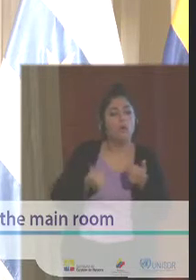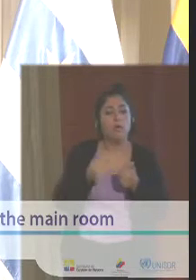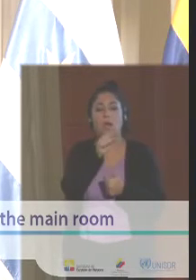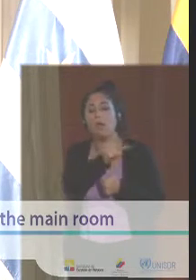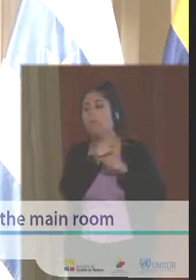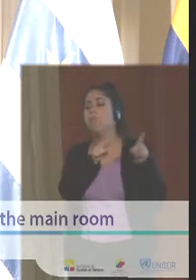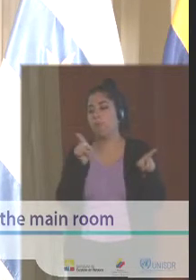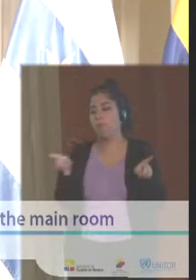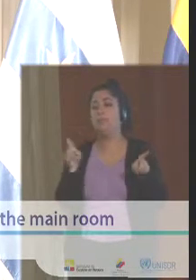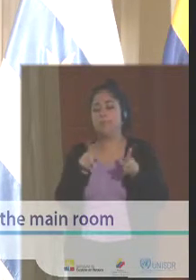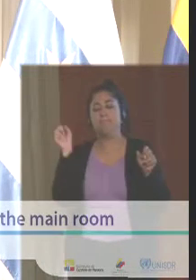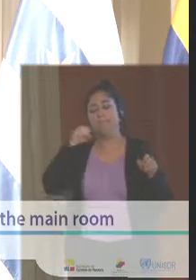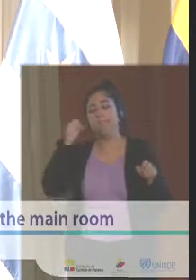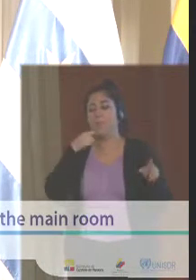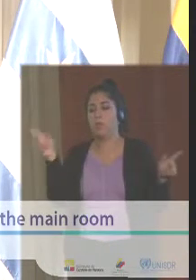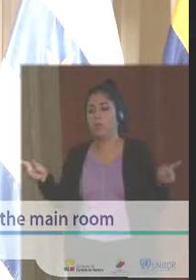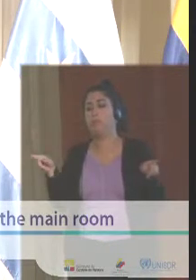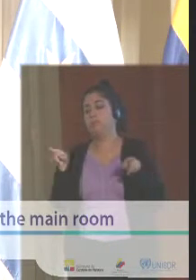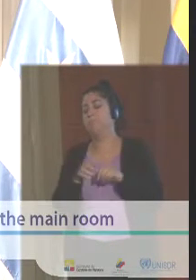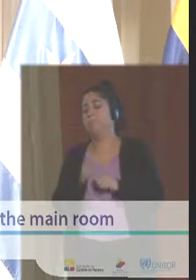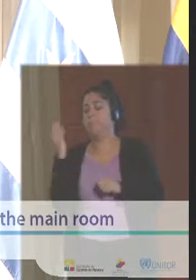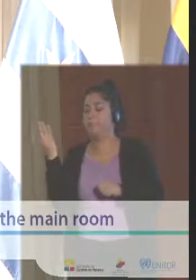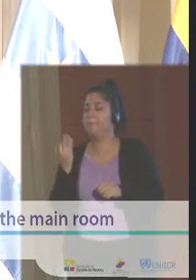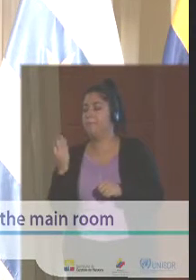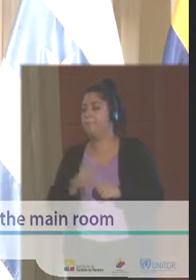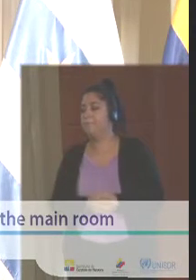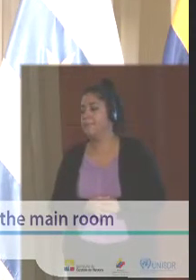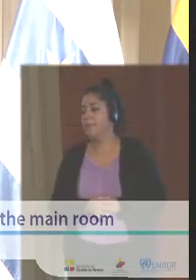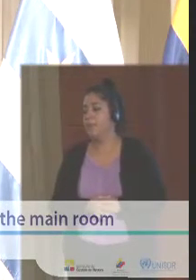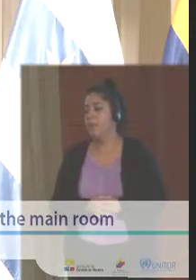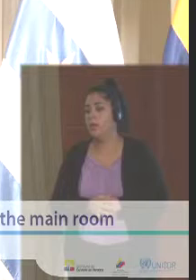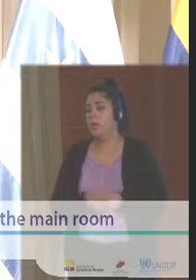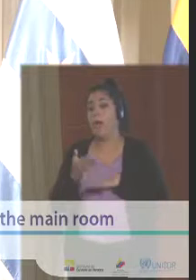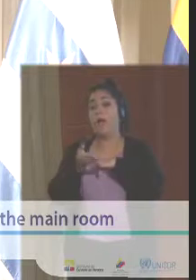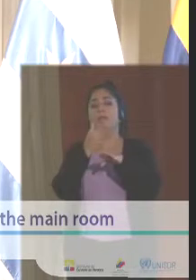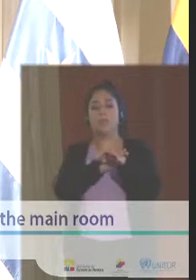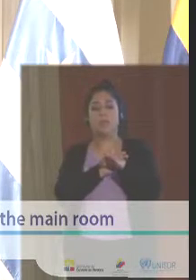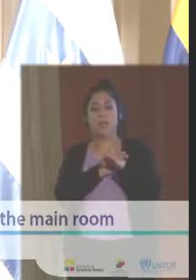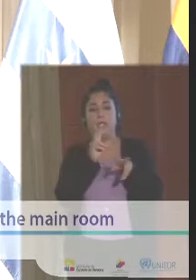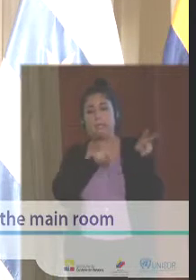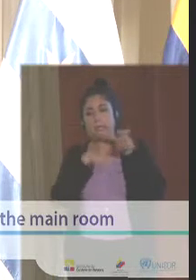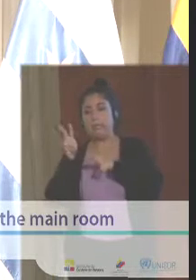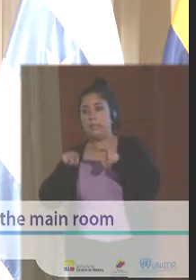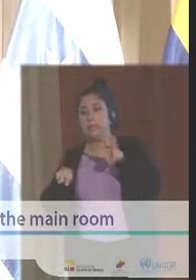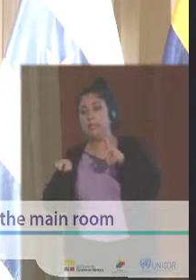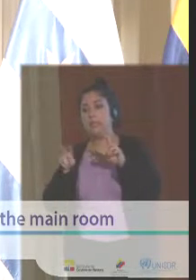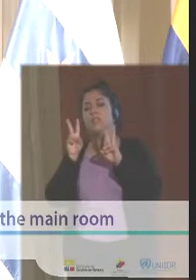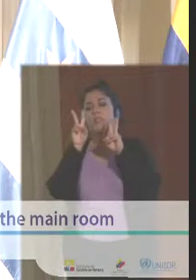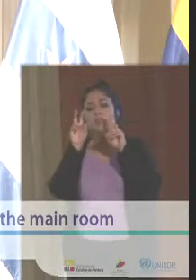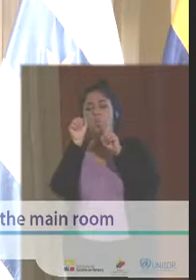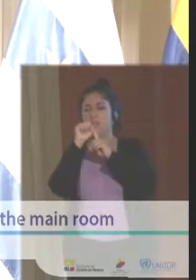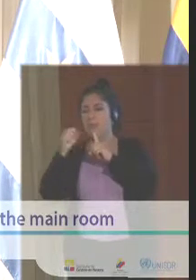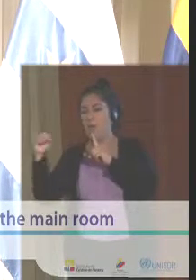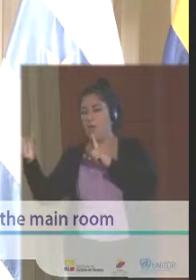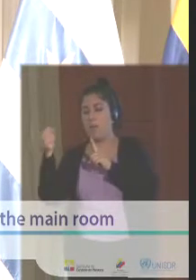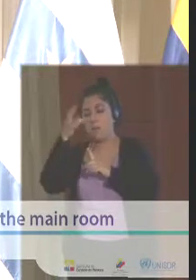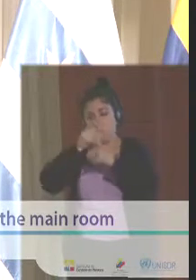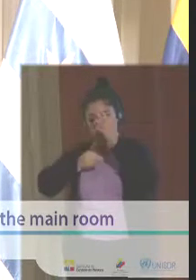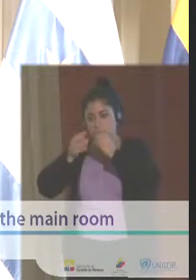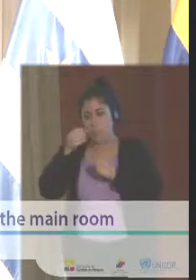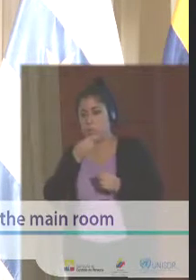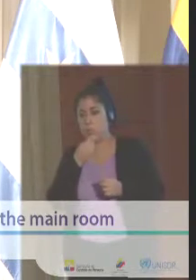analysis. Also, the foundations are based on the mechanisms of funding and information